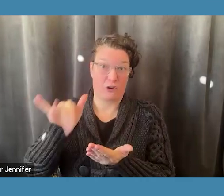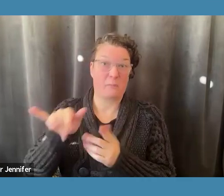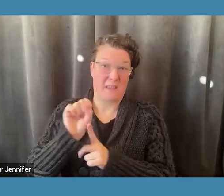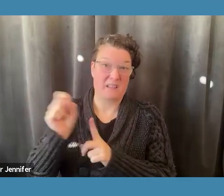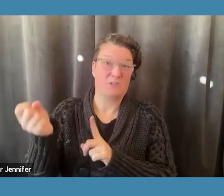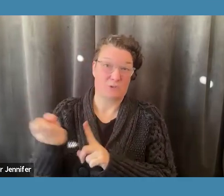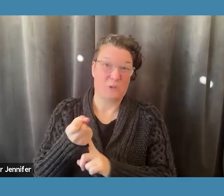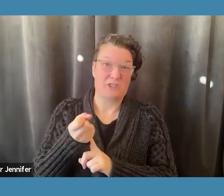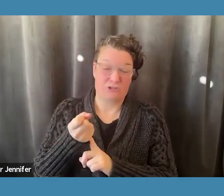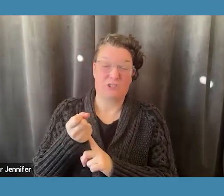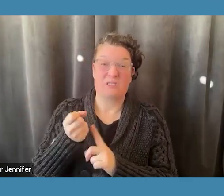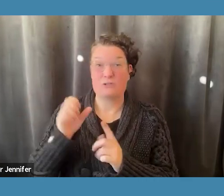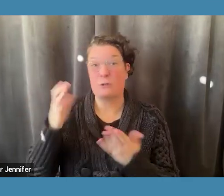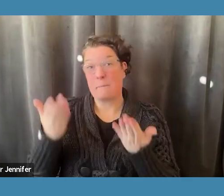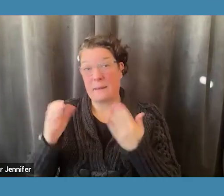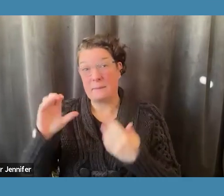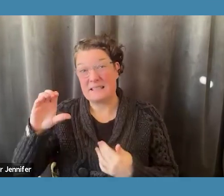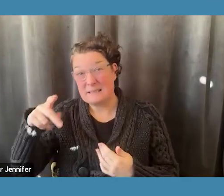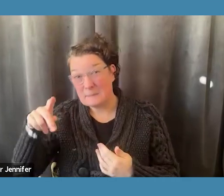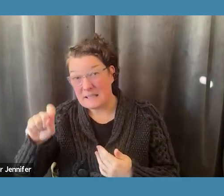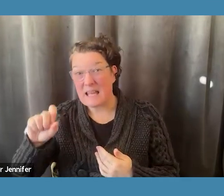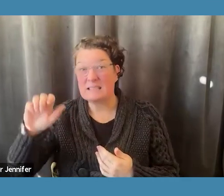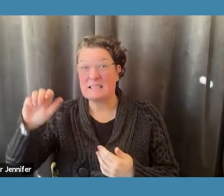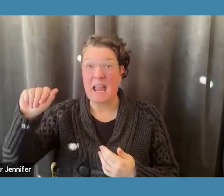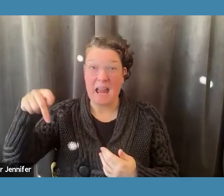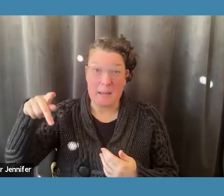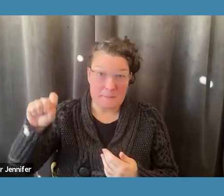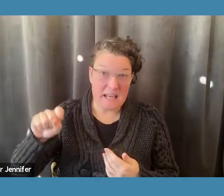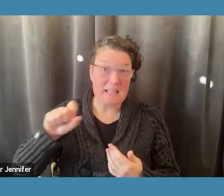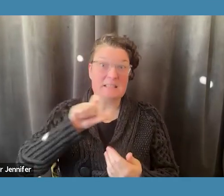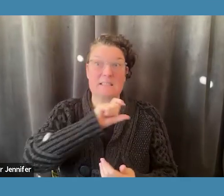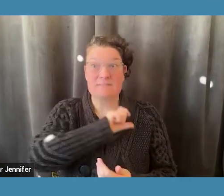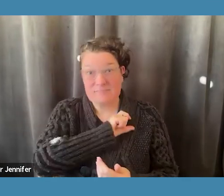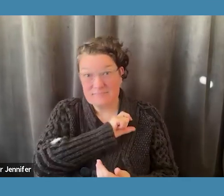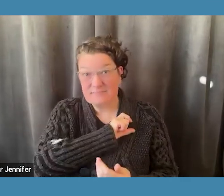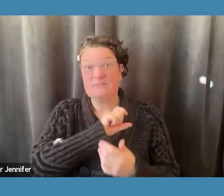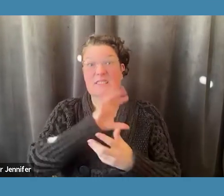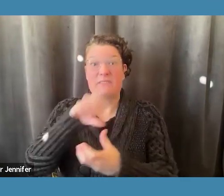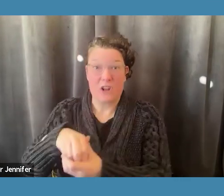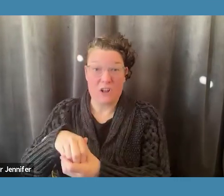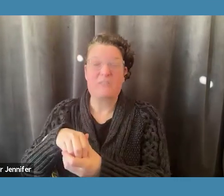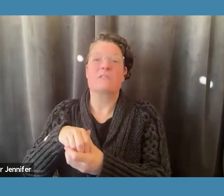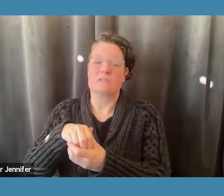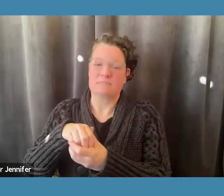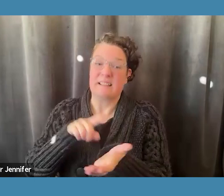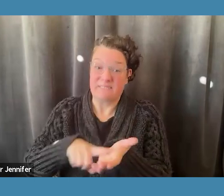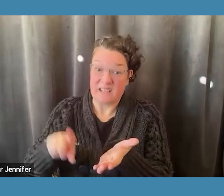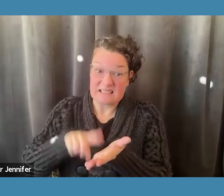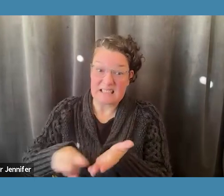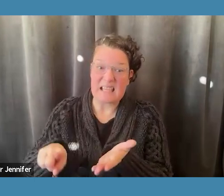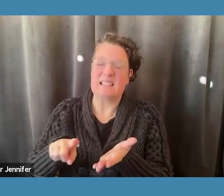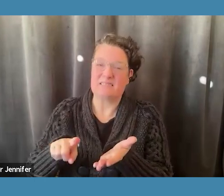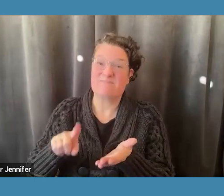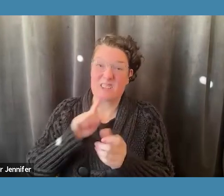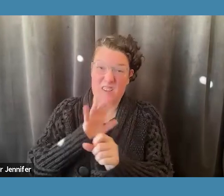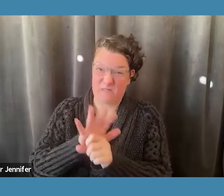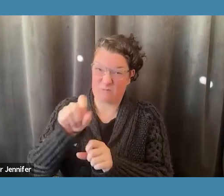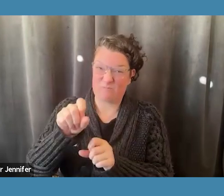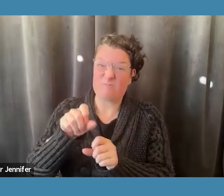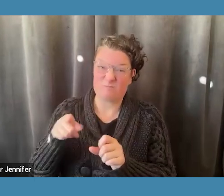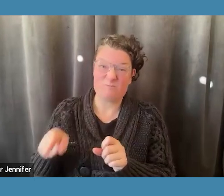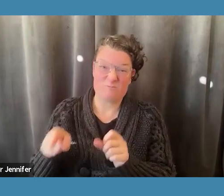it can be child protective services, adult protective services, law enforcement, if they've been investigating and confirming that